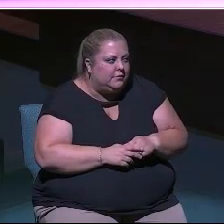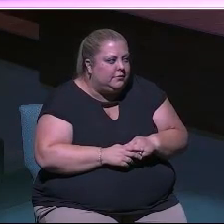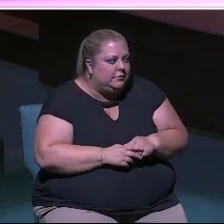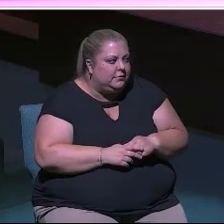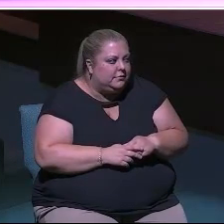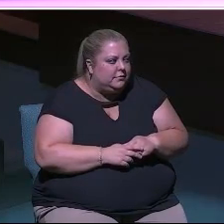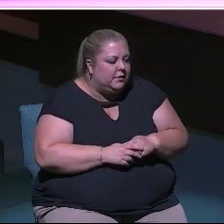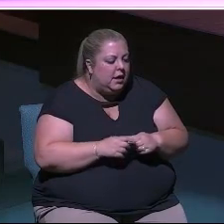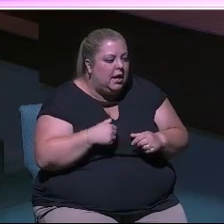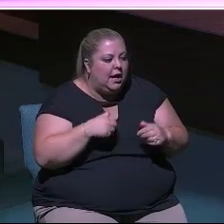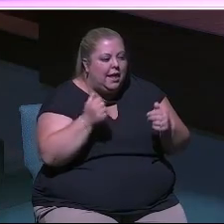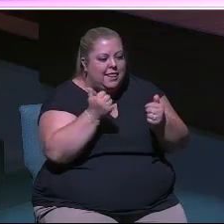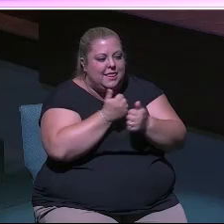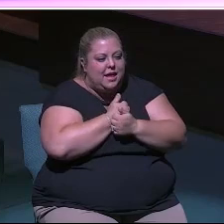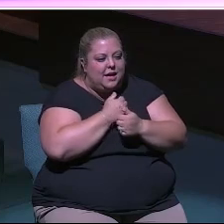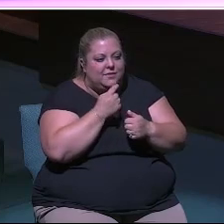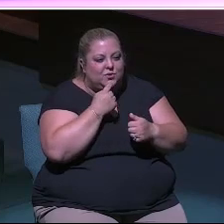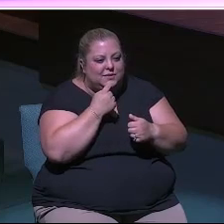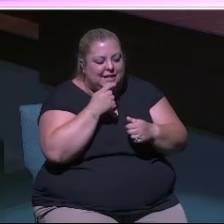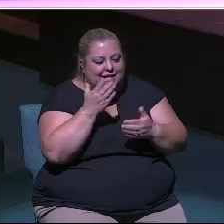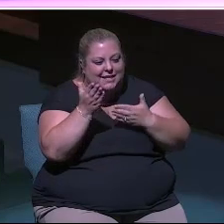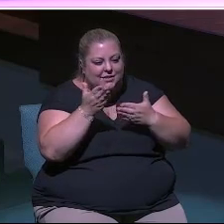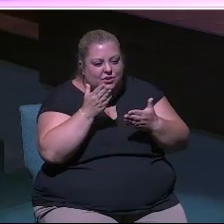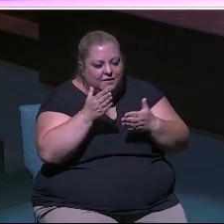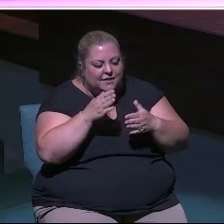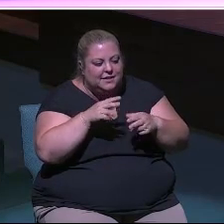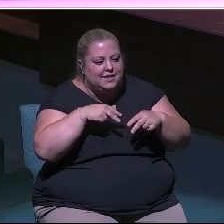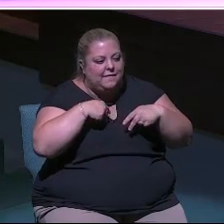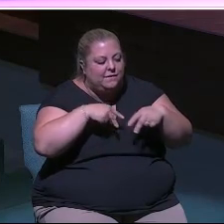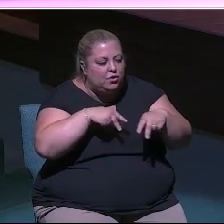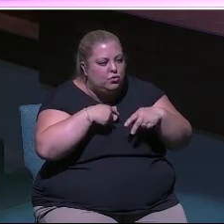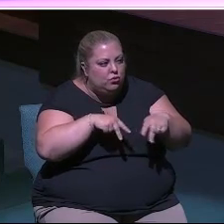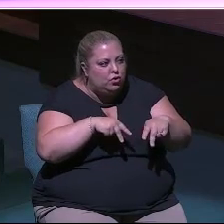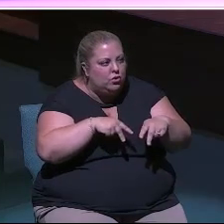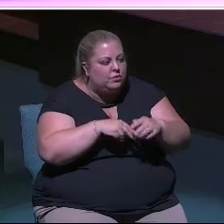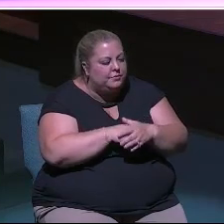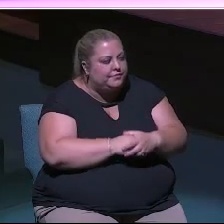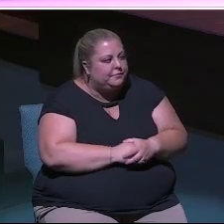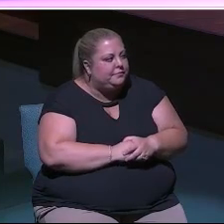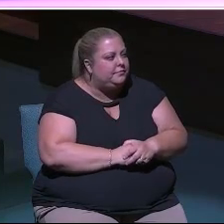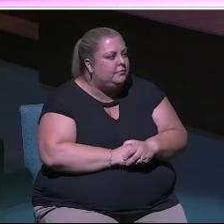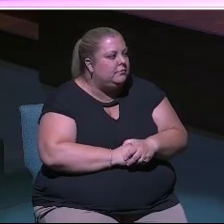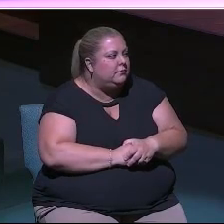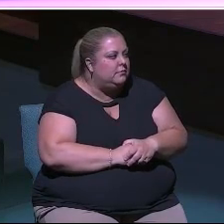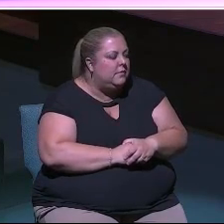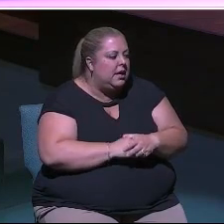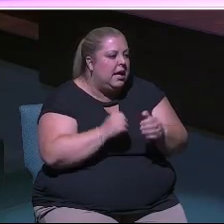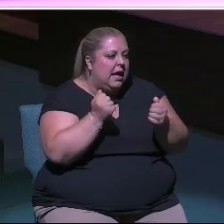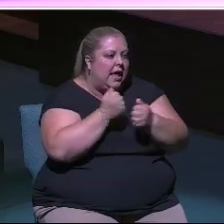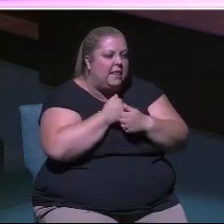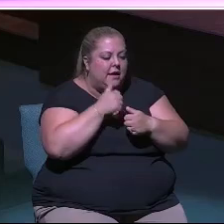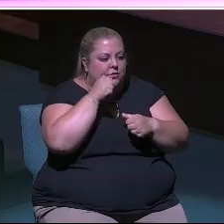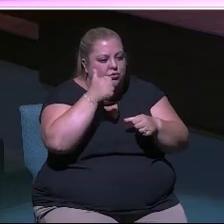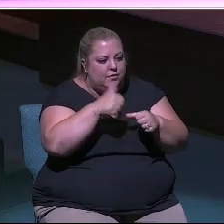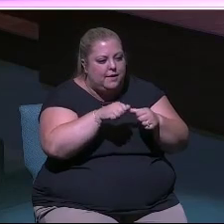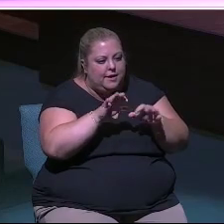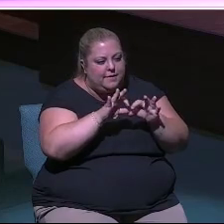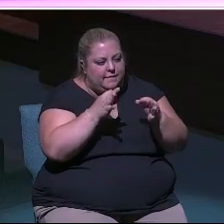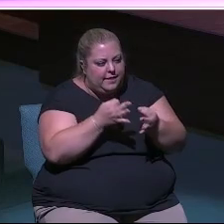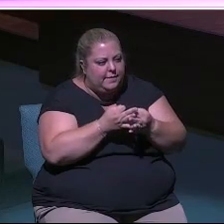I love to say it at services, at funeral services. I love to remind the family that your loved